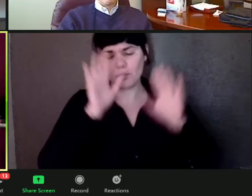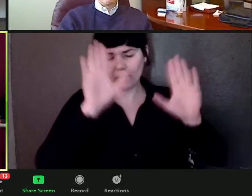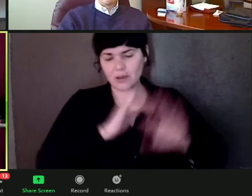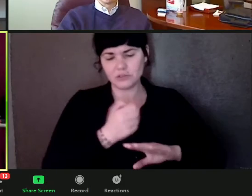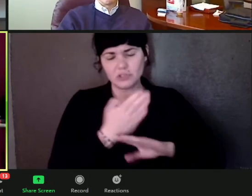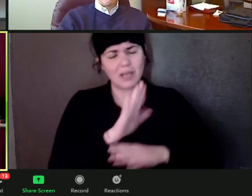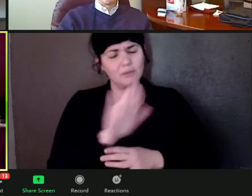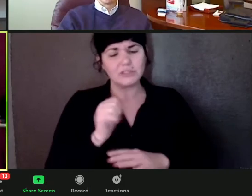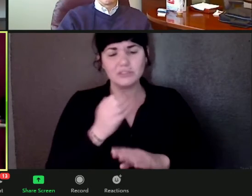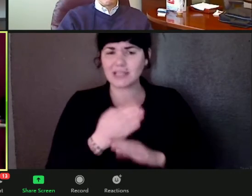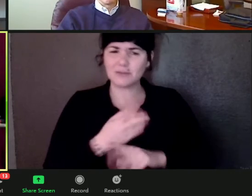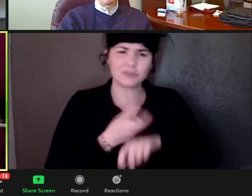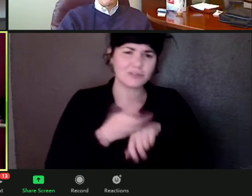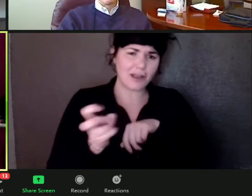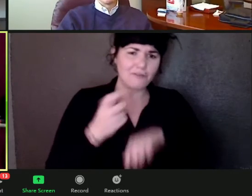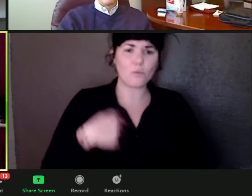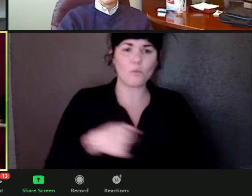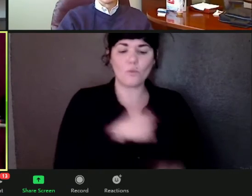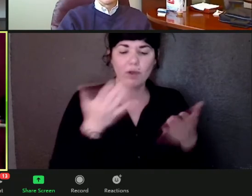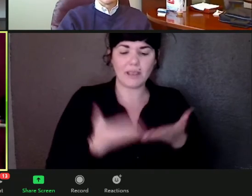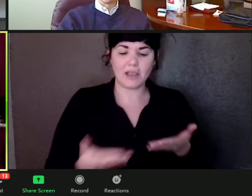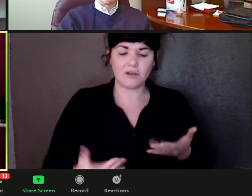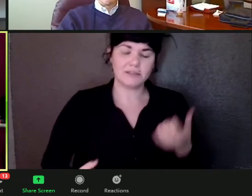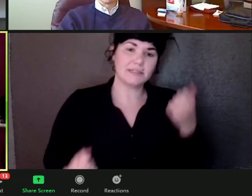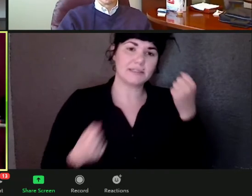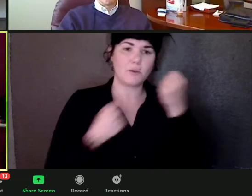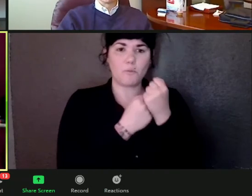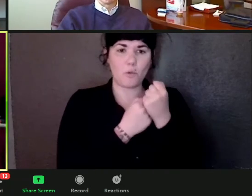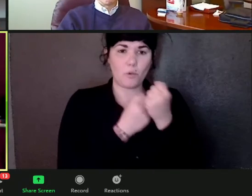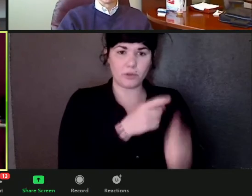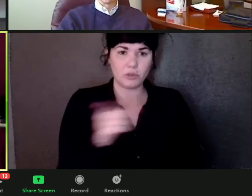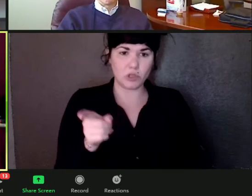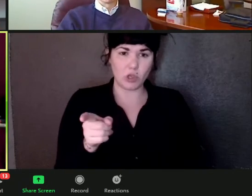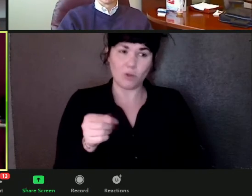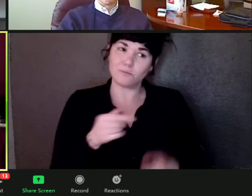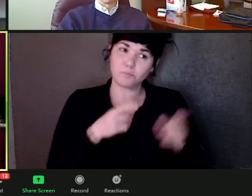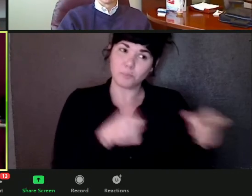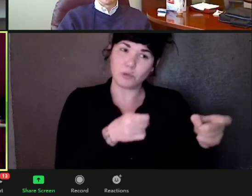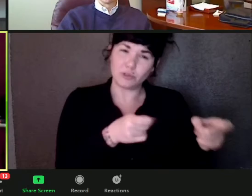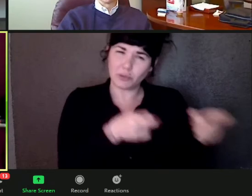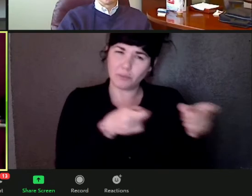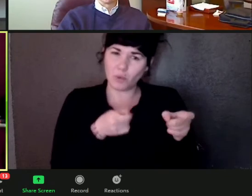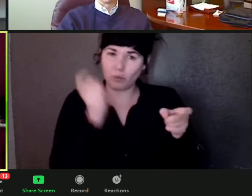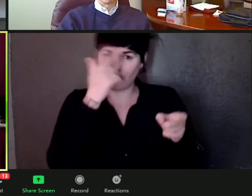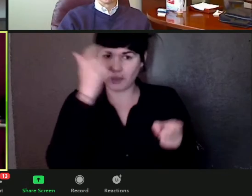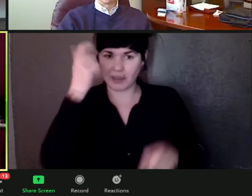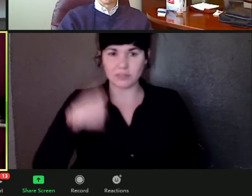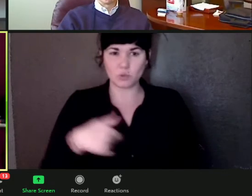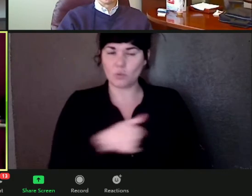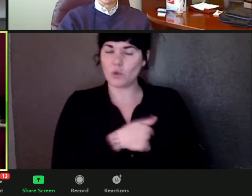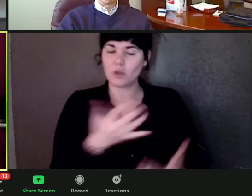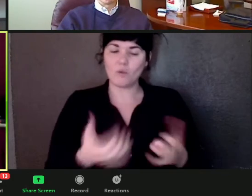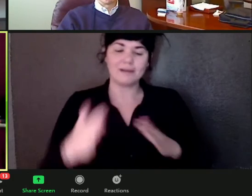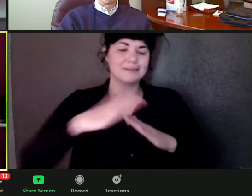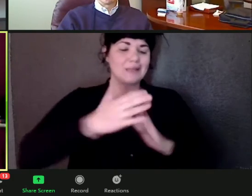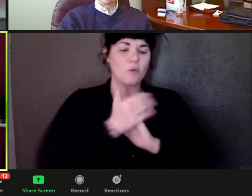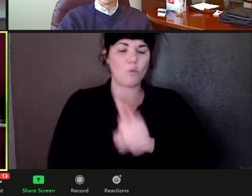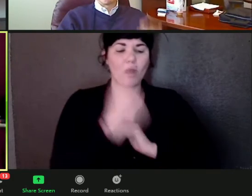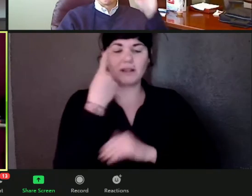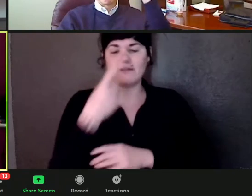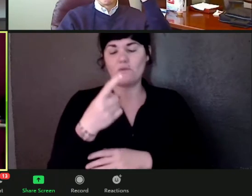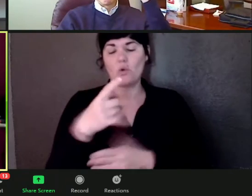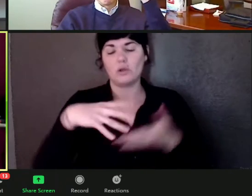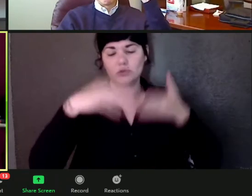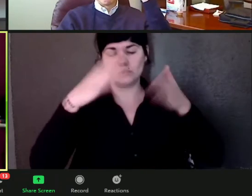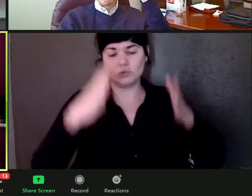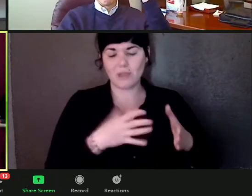support you. Push, pull, because we're all about the quality for our kids and families. So with that, families, we are